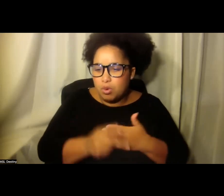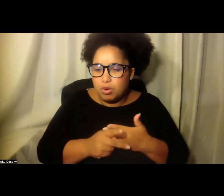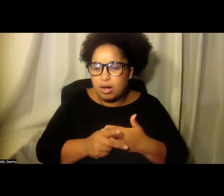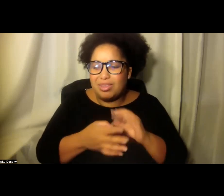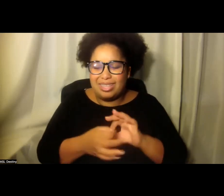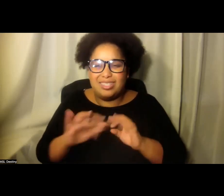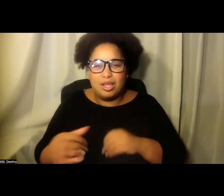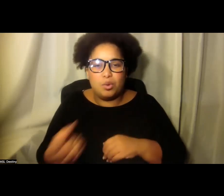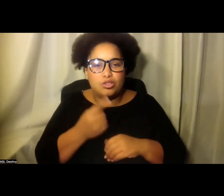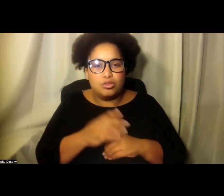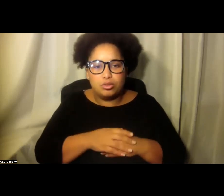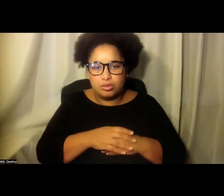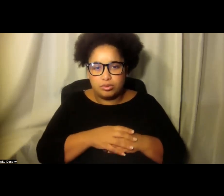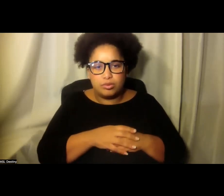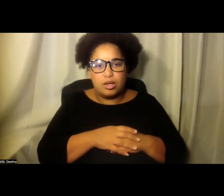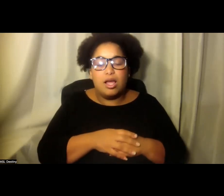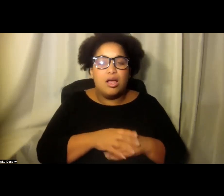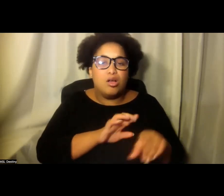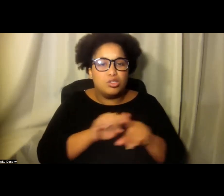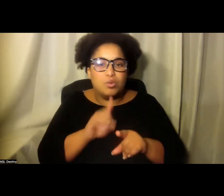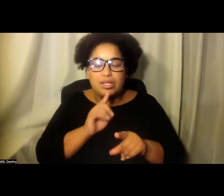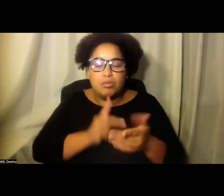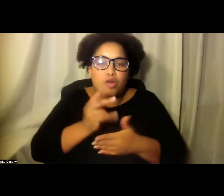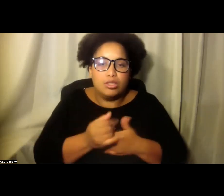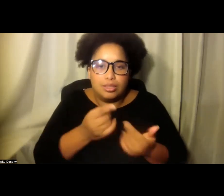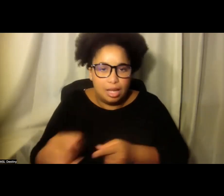the project that's being potentially submitted for.